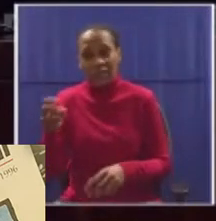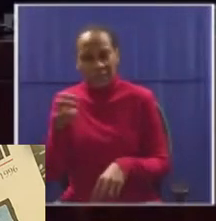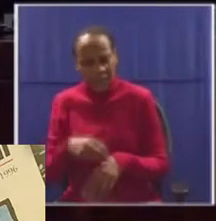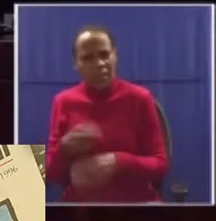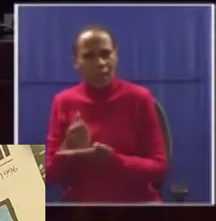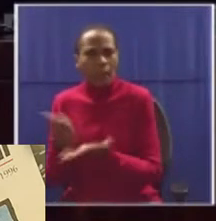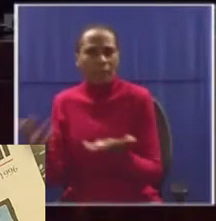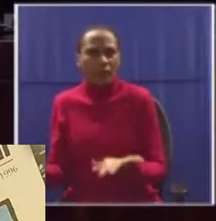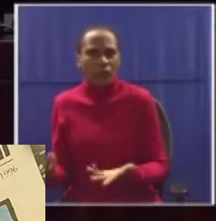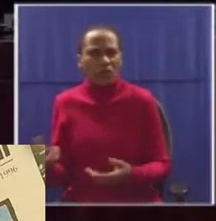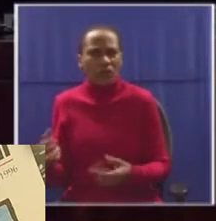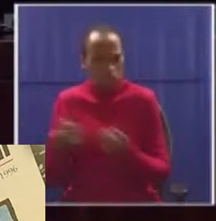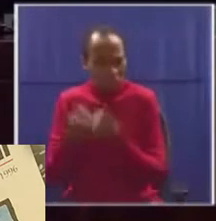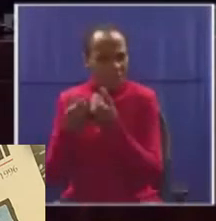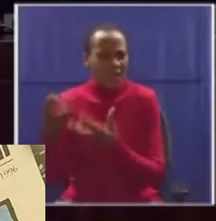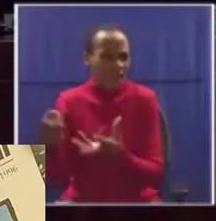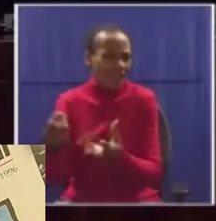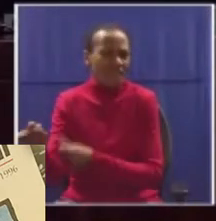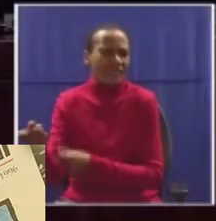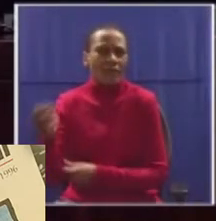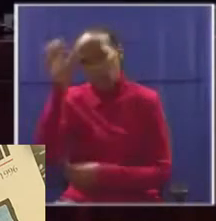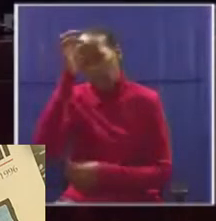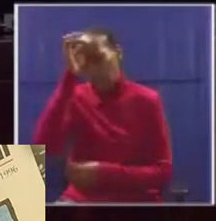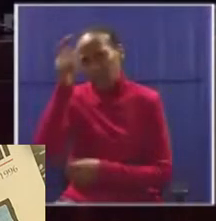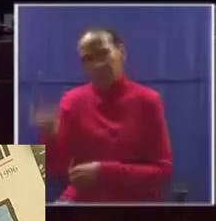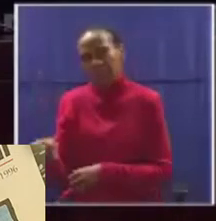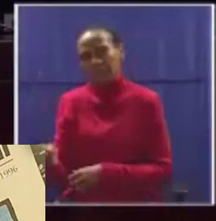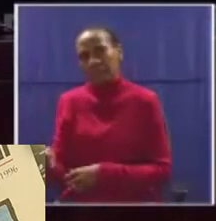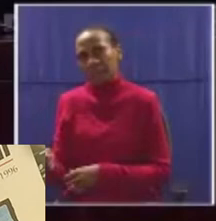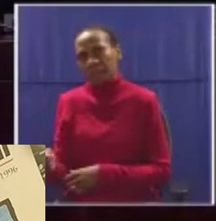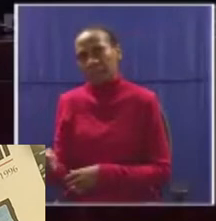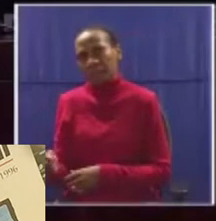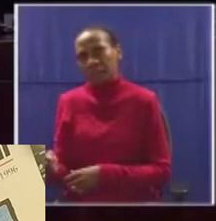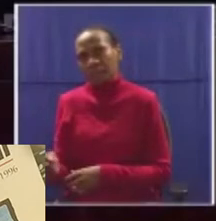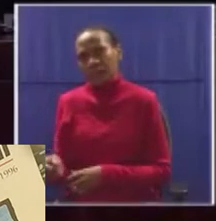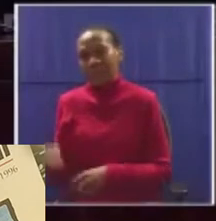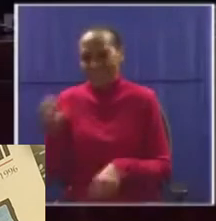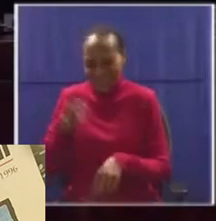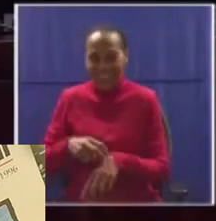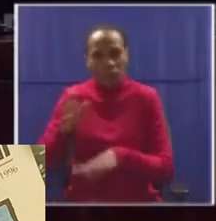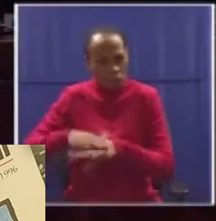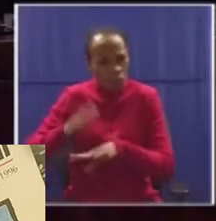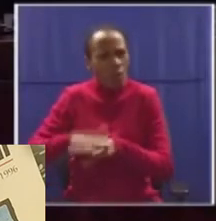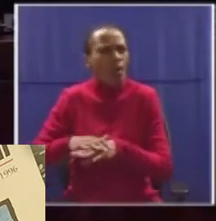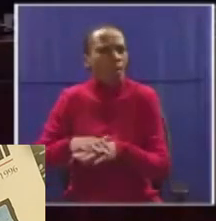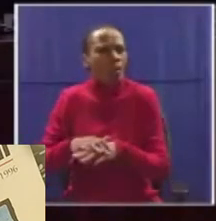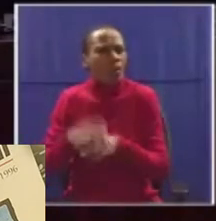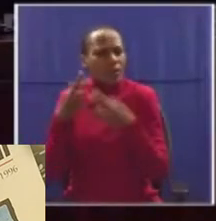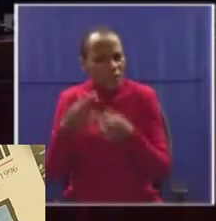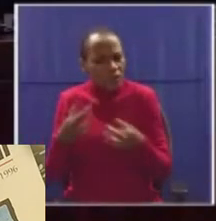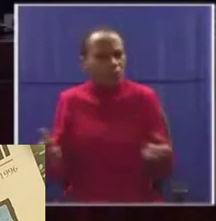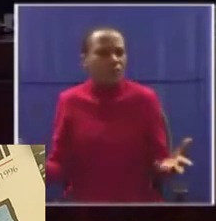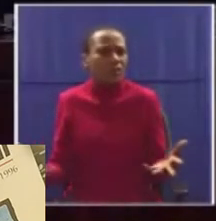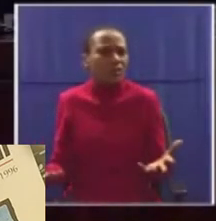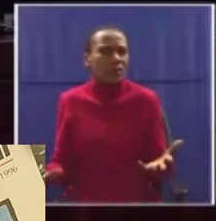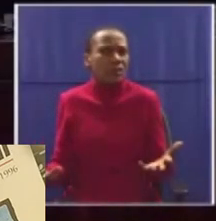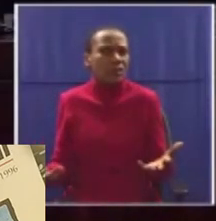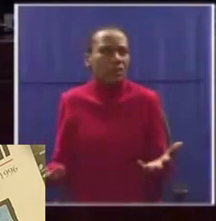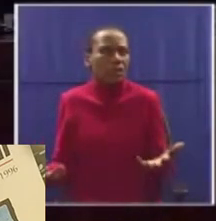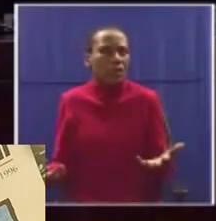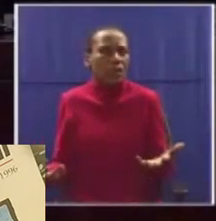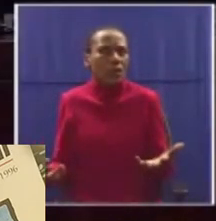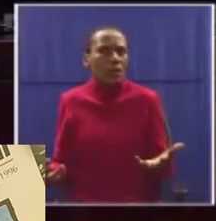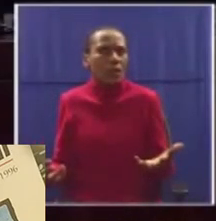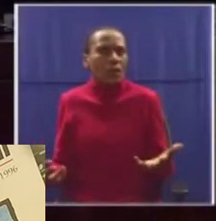that they've had serious challenges in being able to uh with the lack of capacity at the level